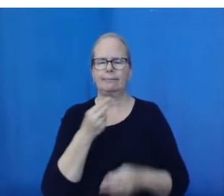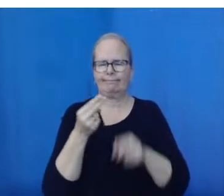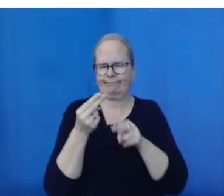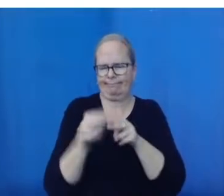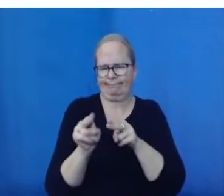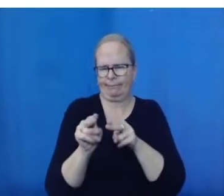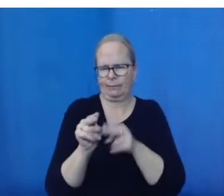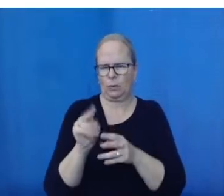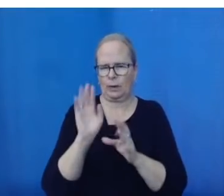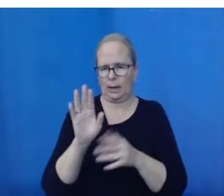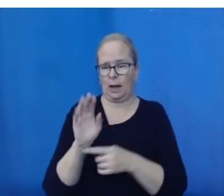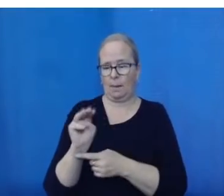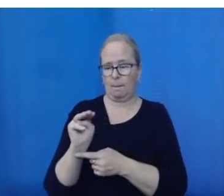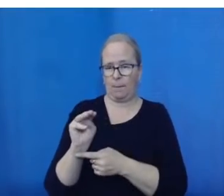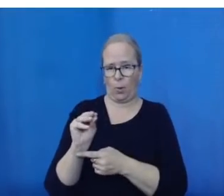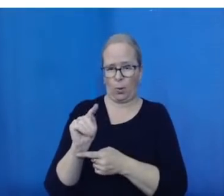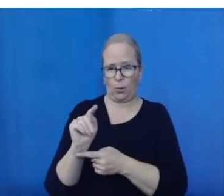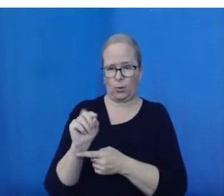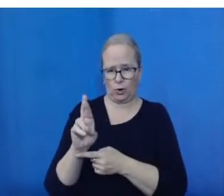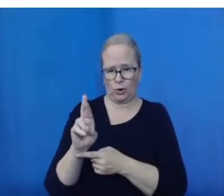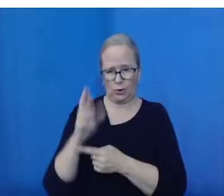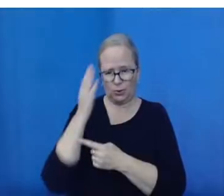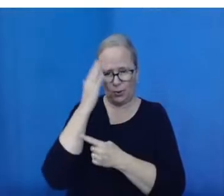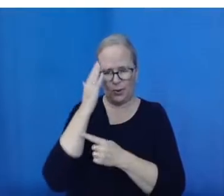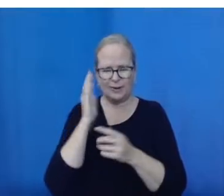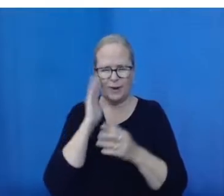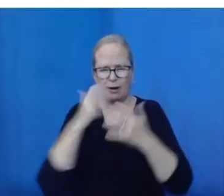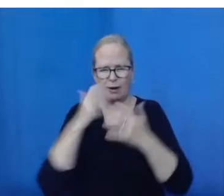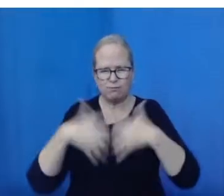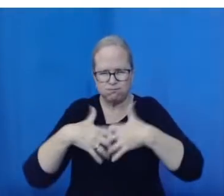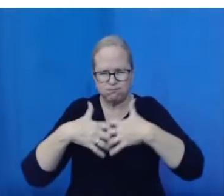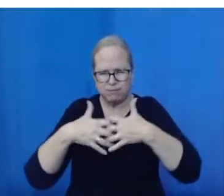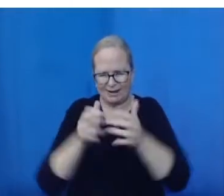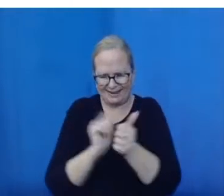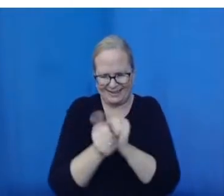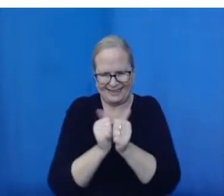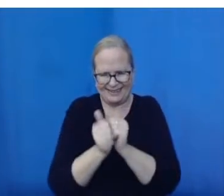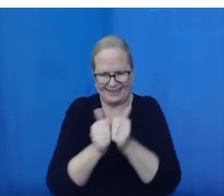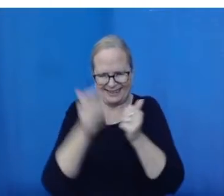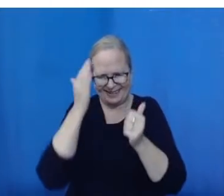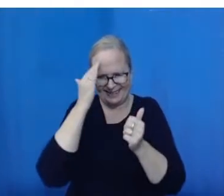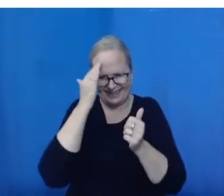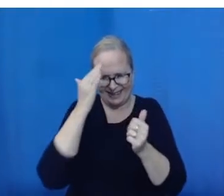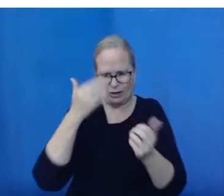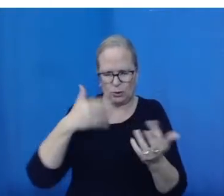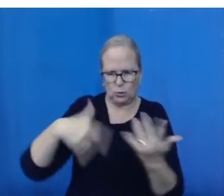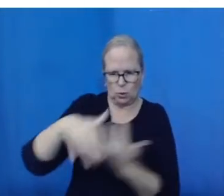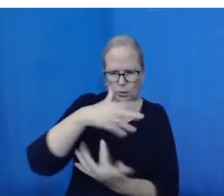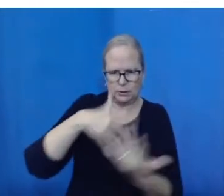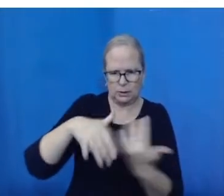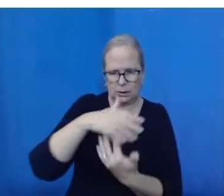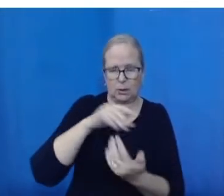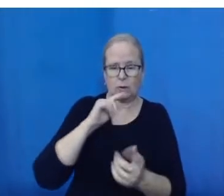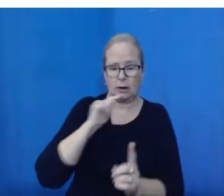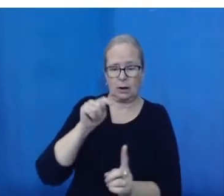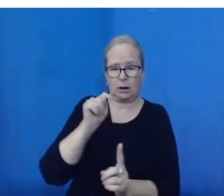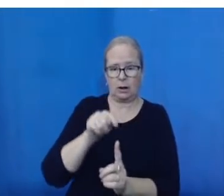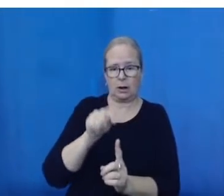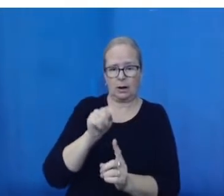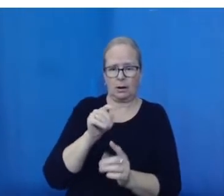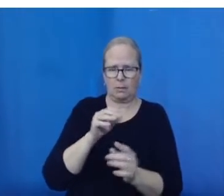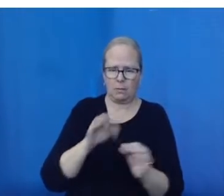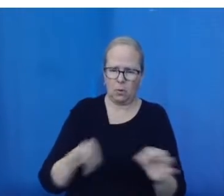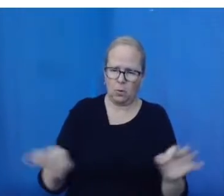are critical for kiddos' development, and it's actually connected to their cognitive abilities as well and their health